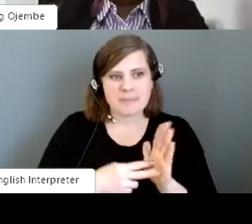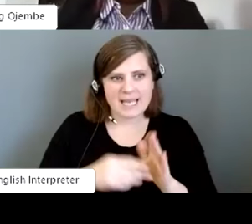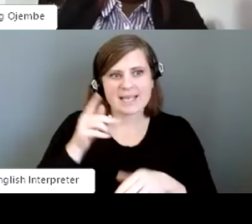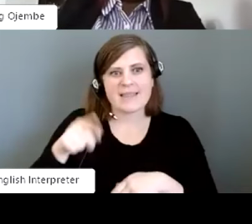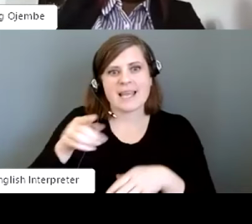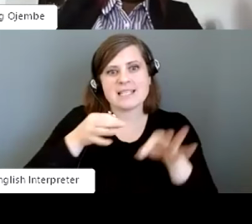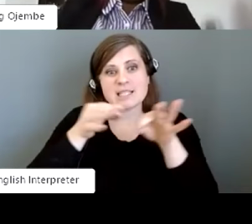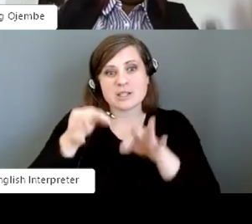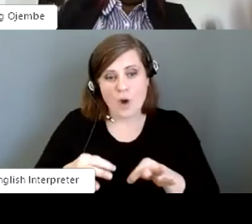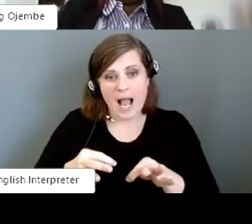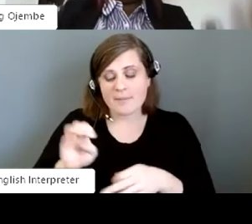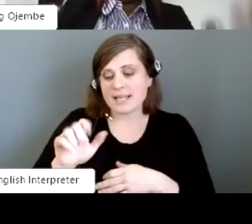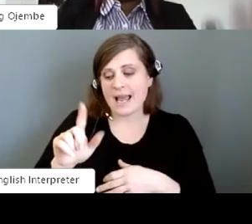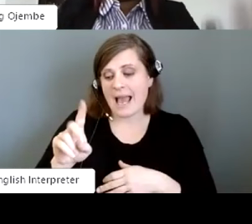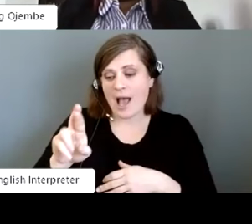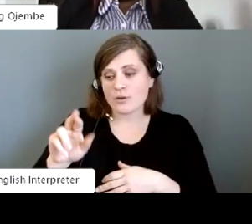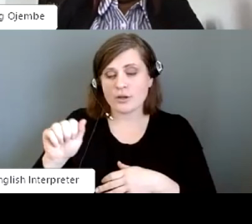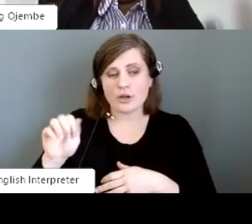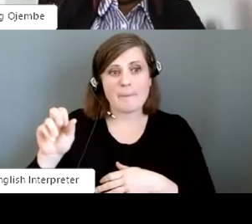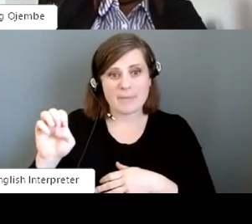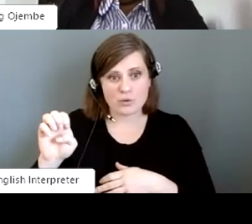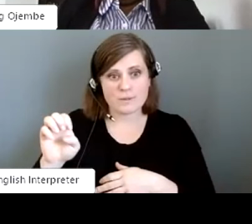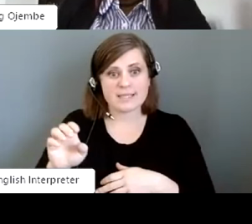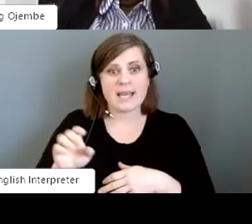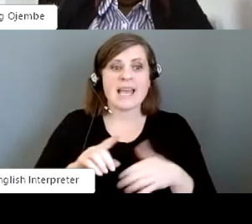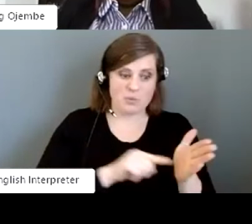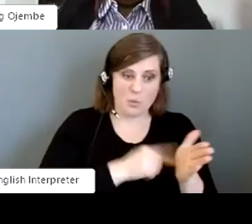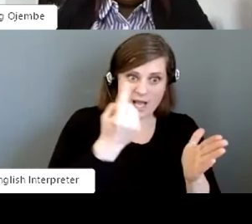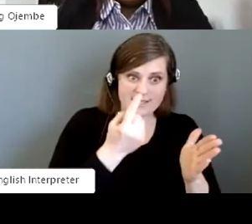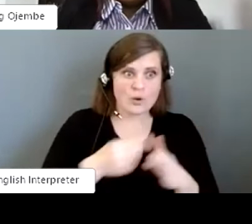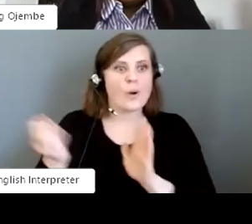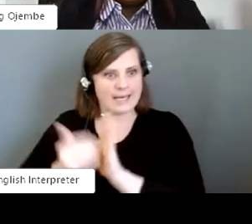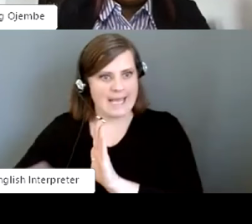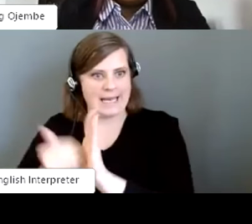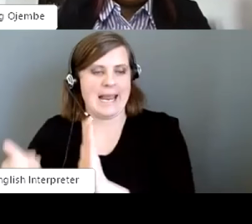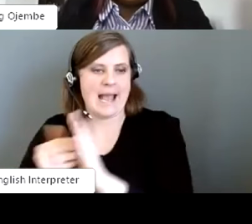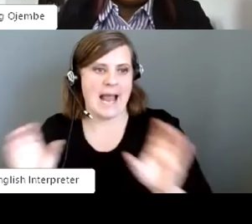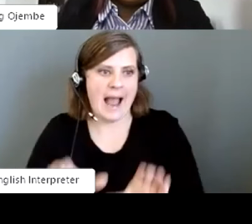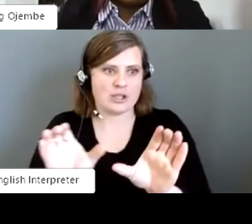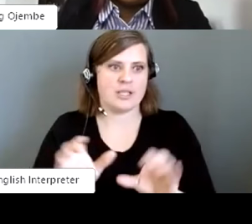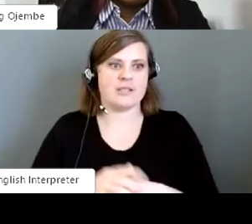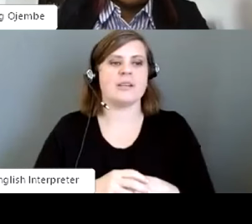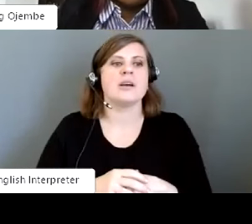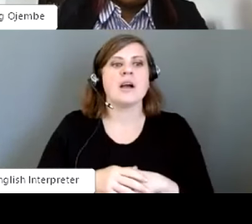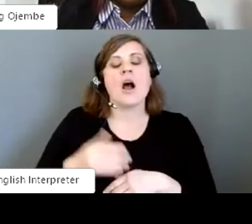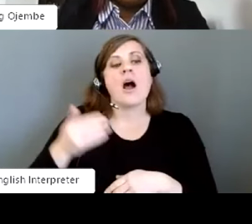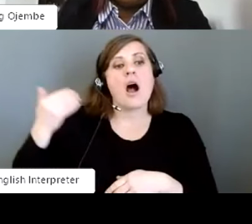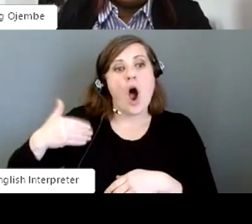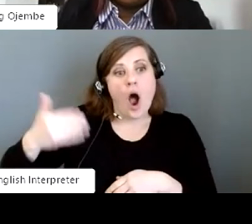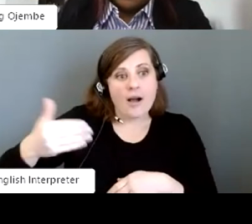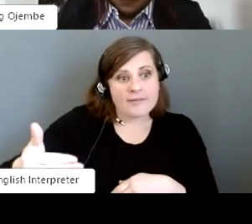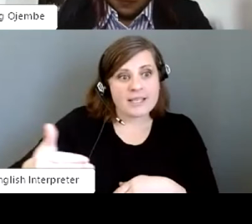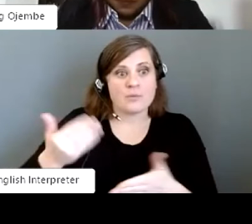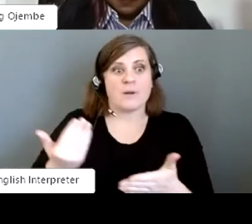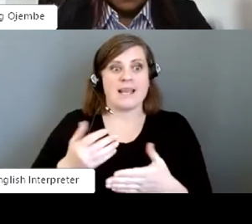described elder abuse as a single or repeated act, or even kind of lack of action that it often occurs within a